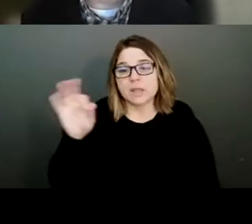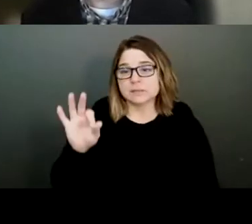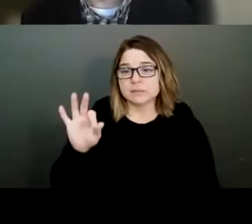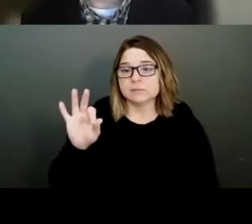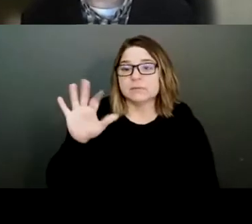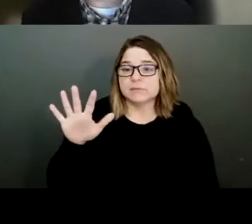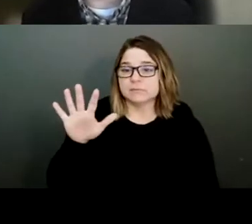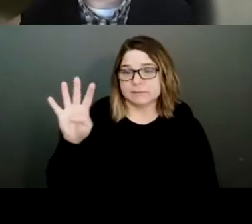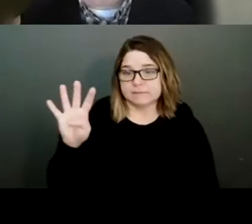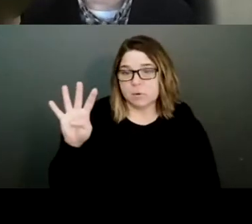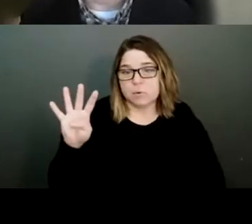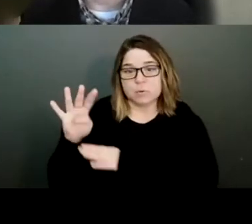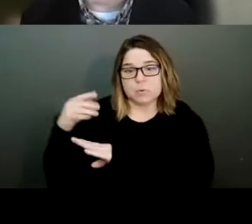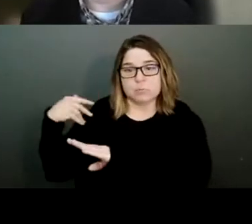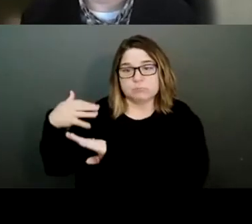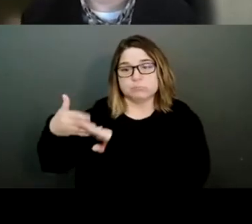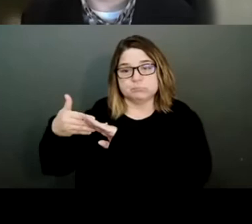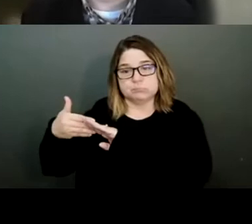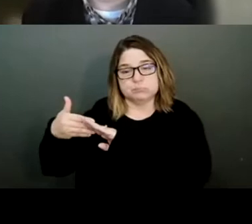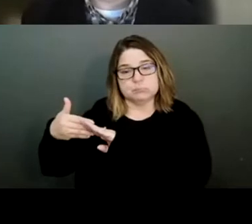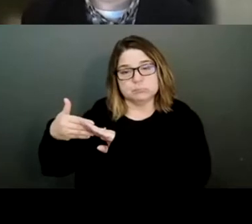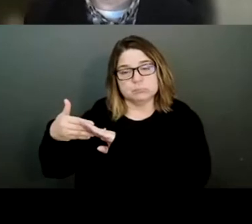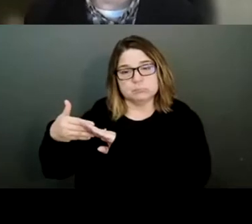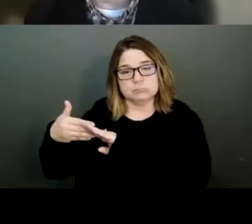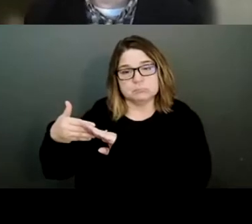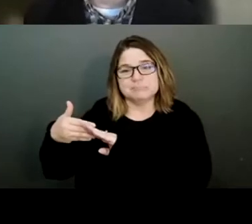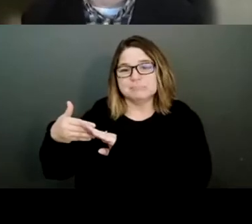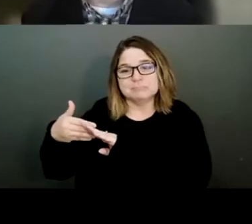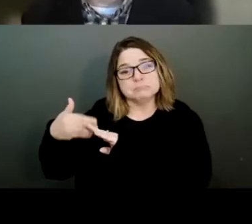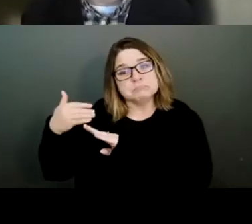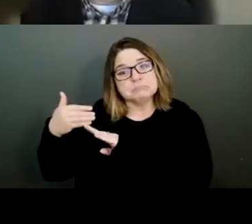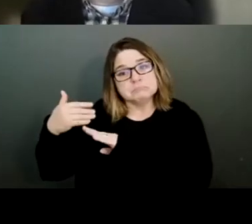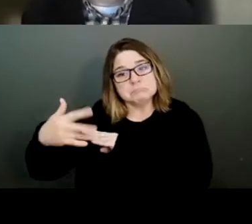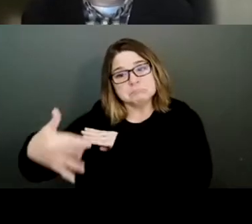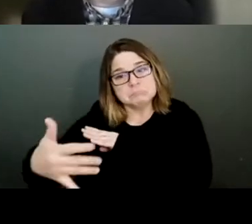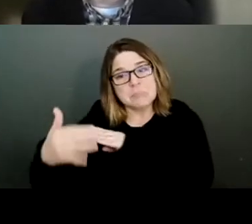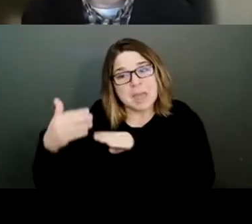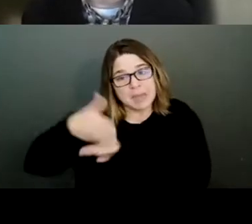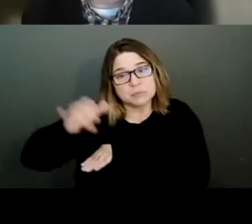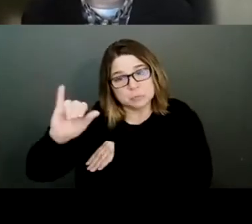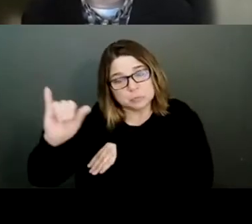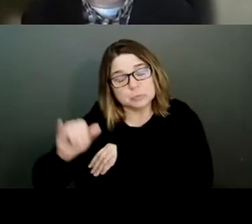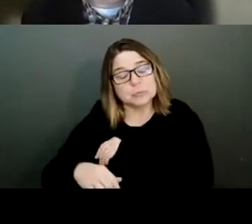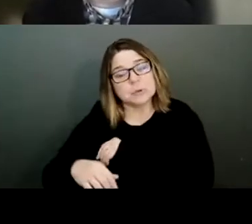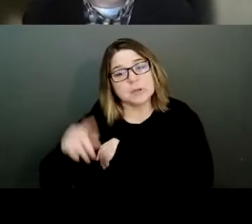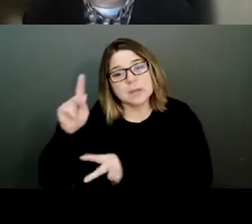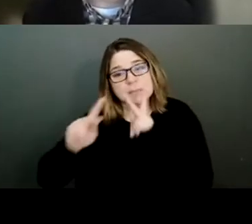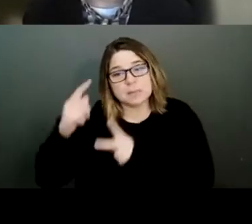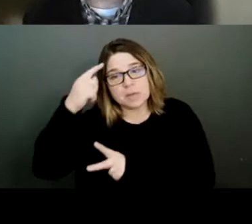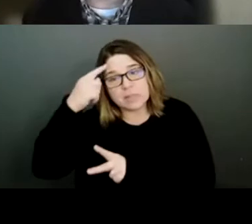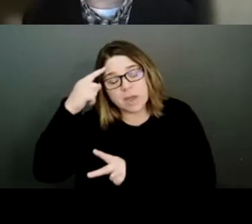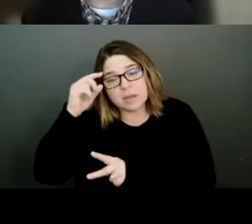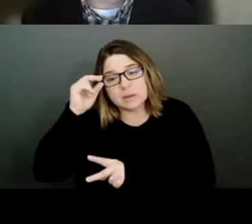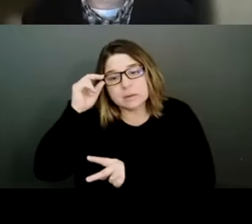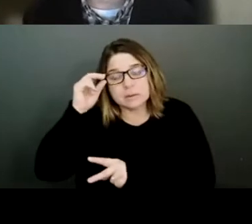1954, and frankly, several decades after that, the prevailing thought was that mixing of people from